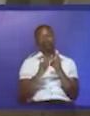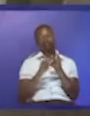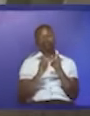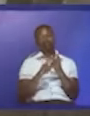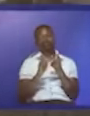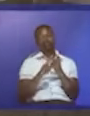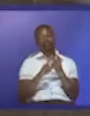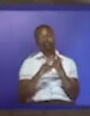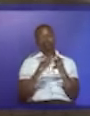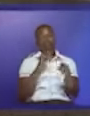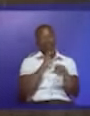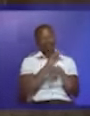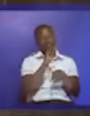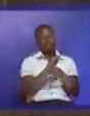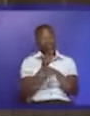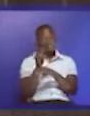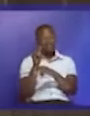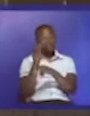the ministry of the watcher